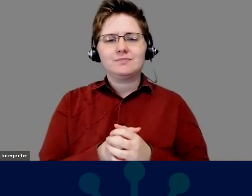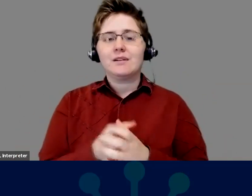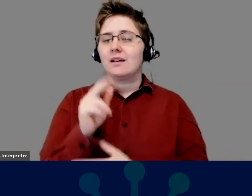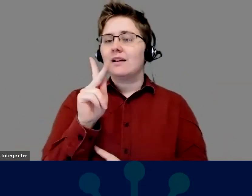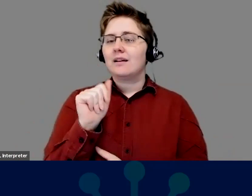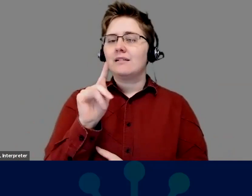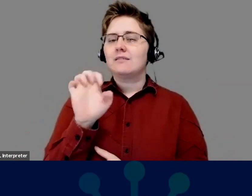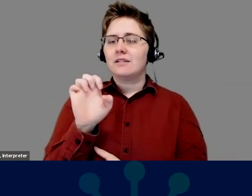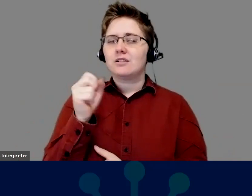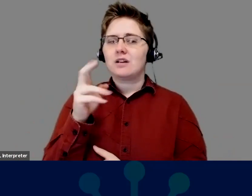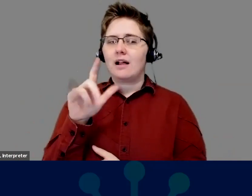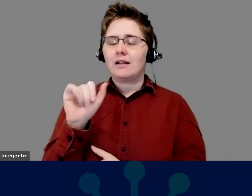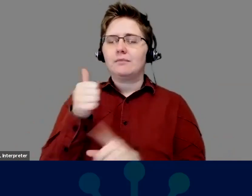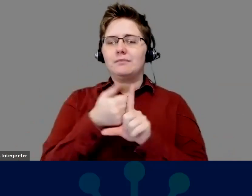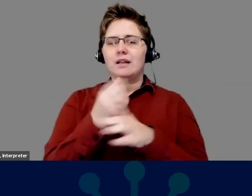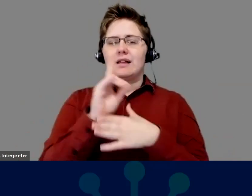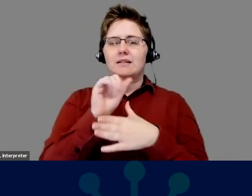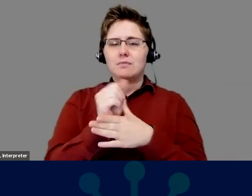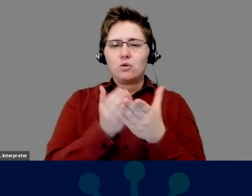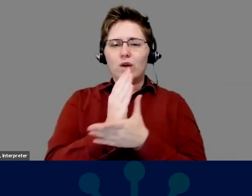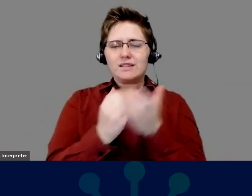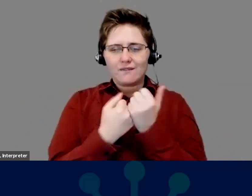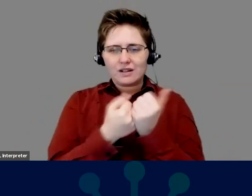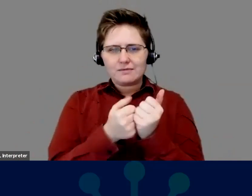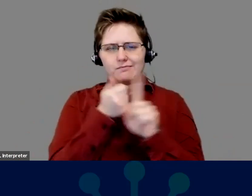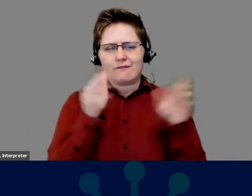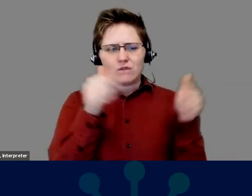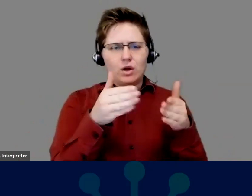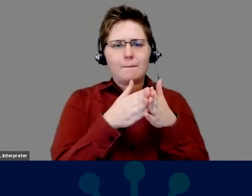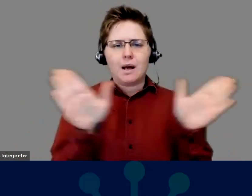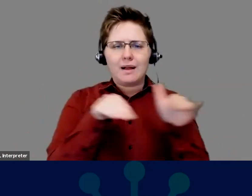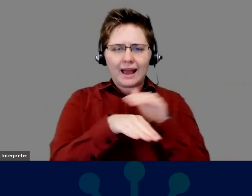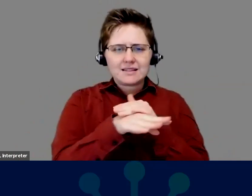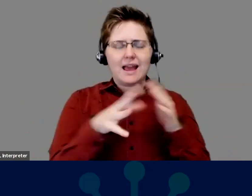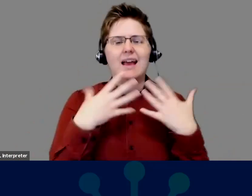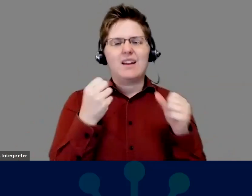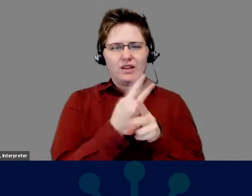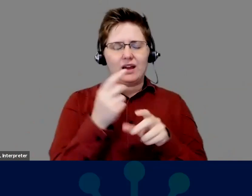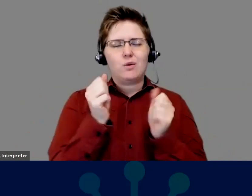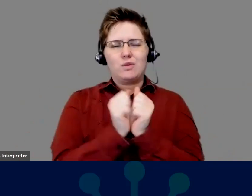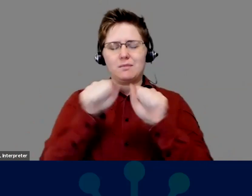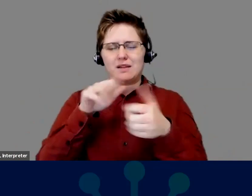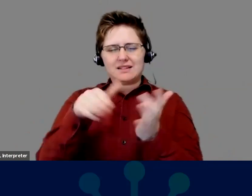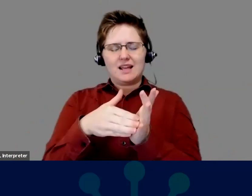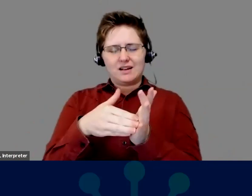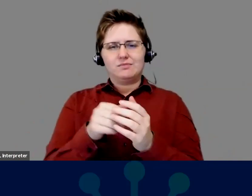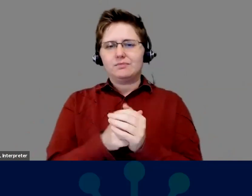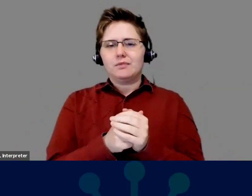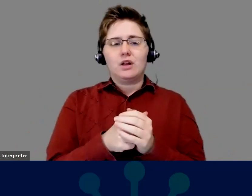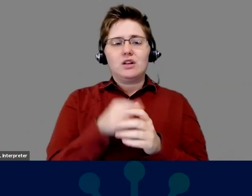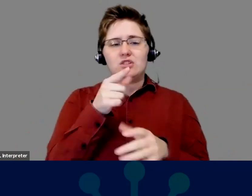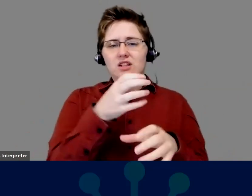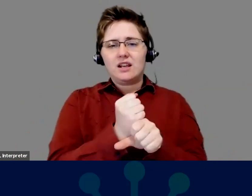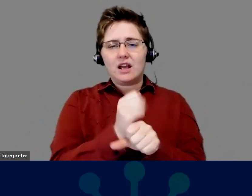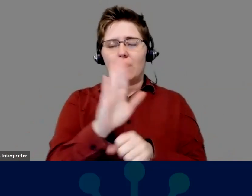Katie Shelley is a disability rights advocate focusing on public access and healthcare at the Ability Center of Greater Toledo. Katie received her Bachelor